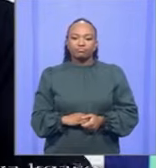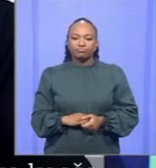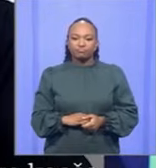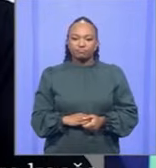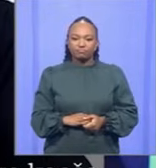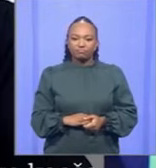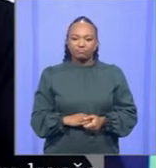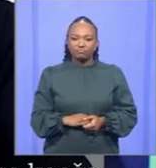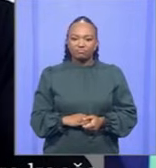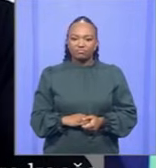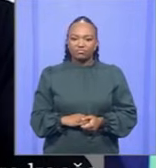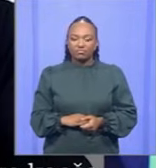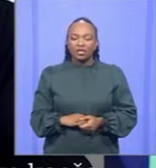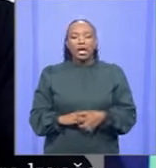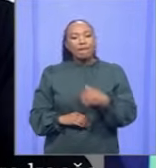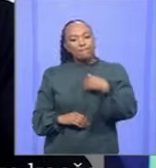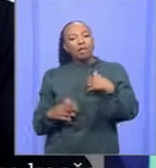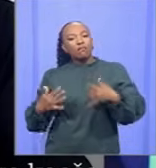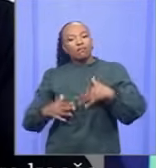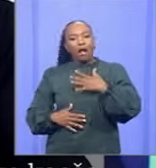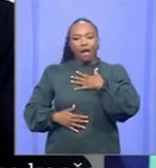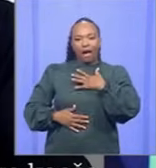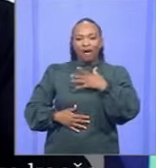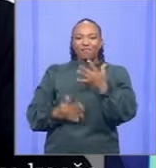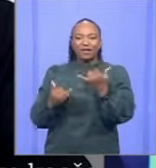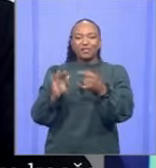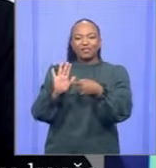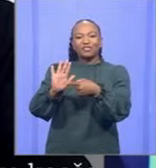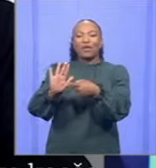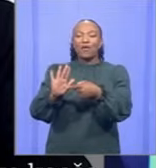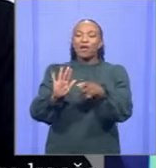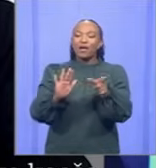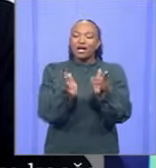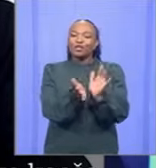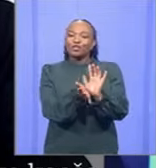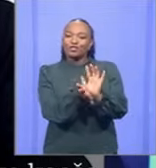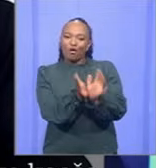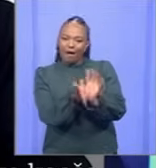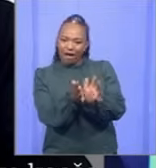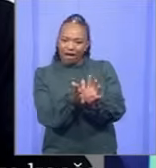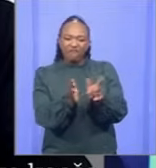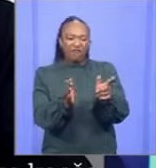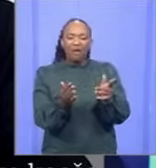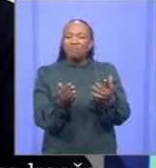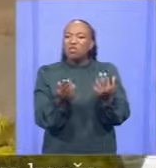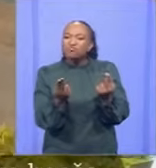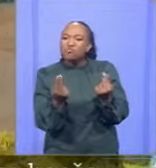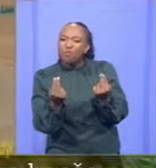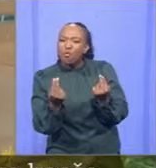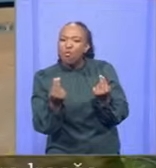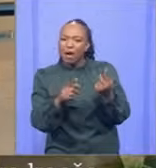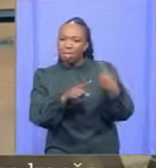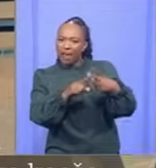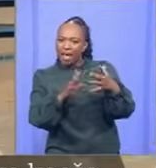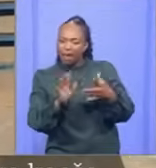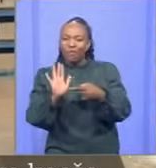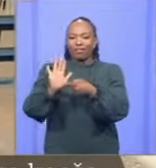I love the fact that we are going to be able to showcase the grassroots, leagues, which are very critical for the future of this country.